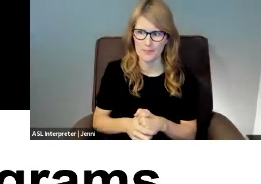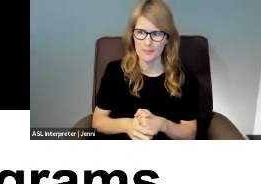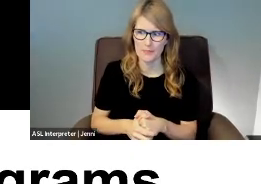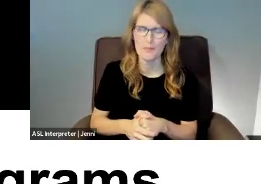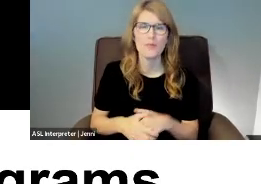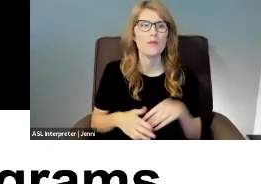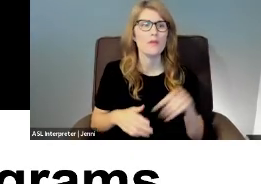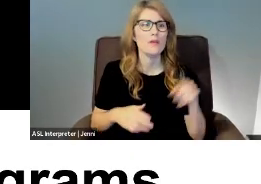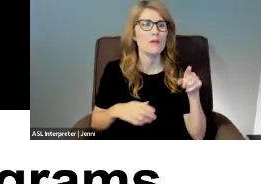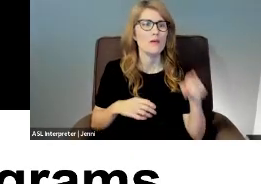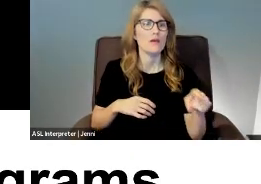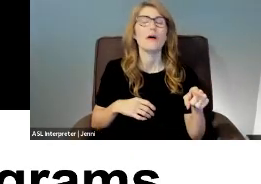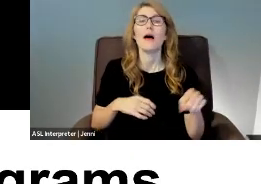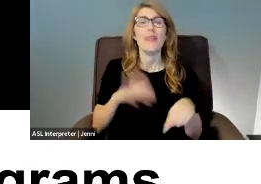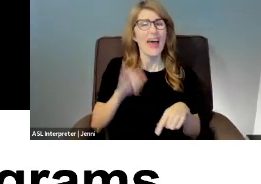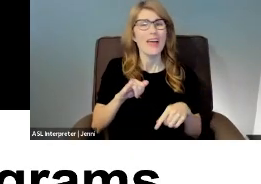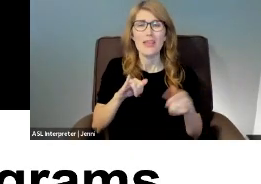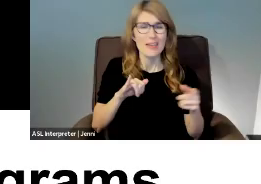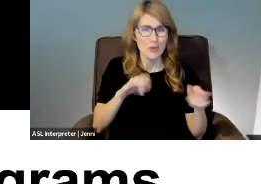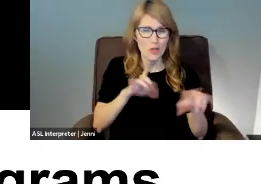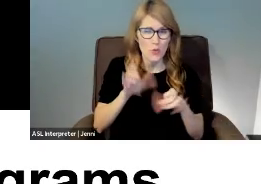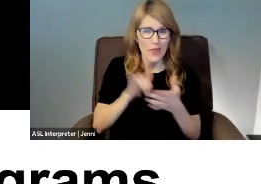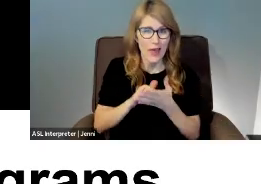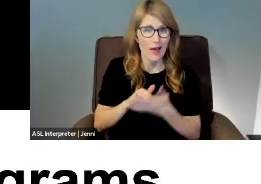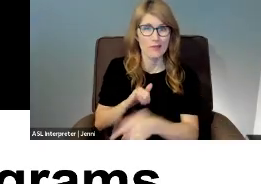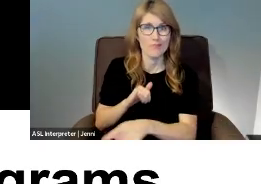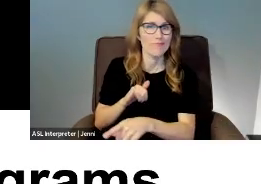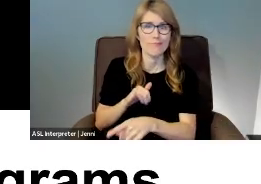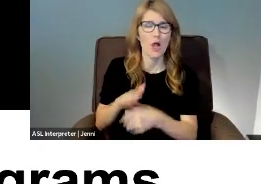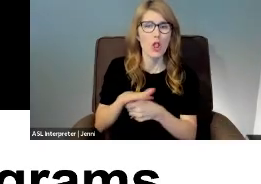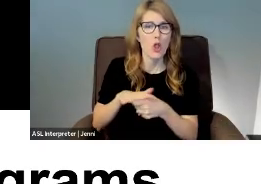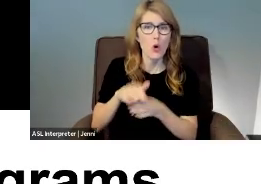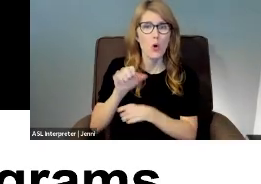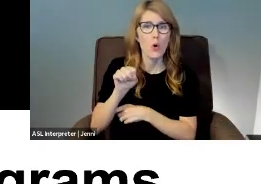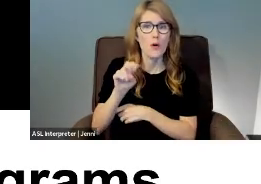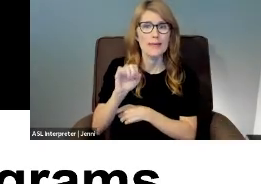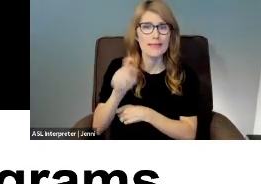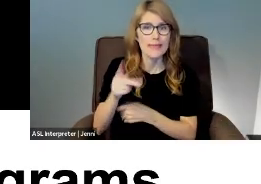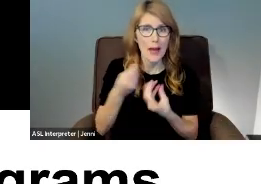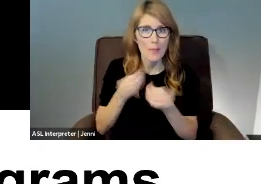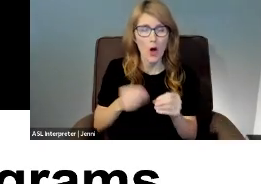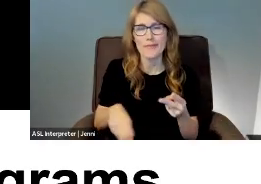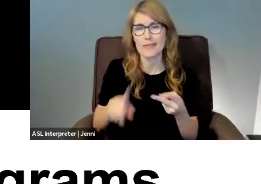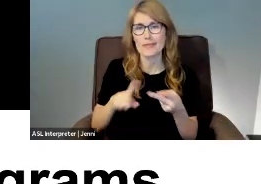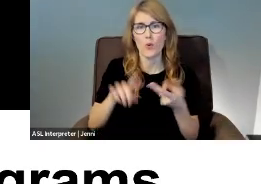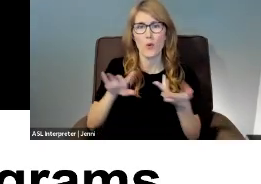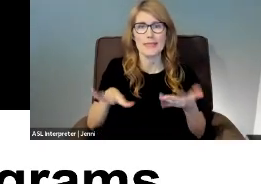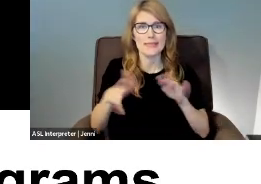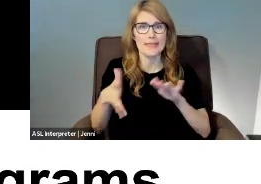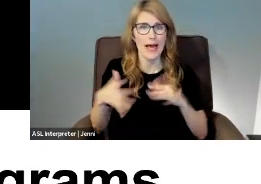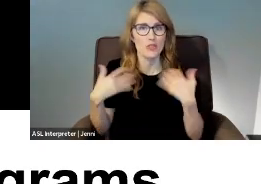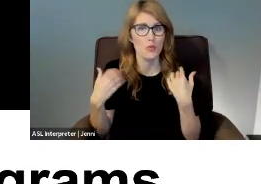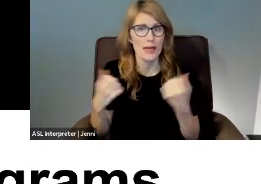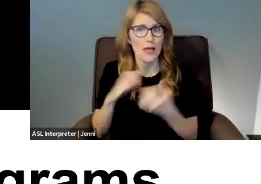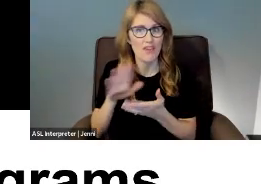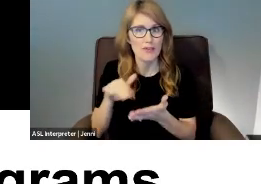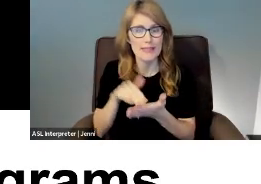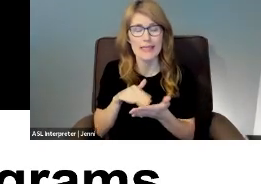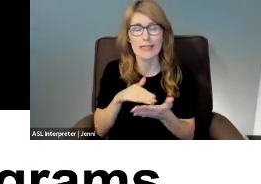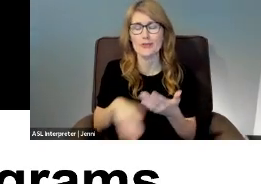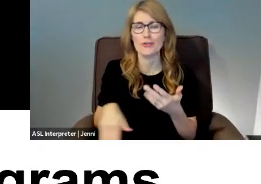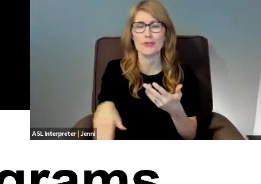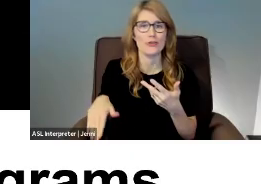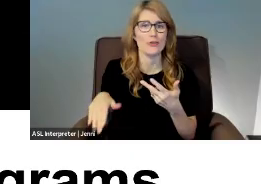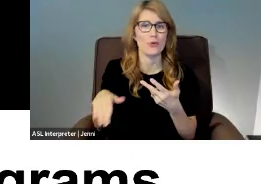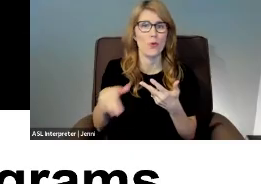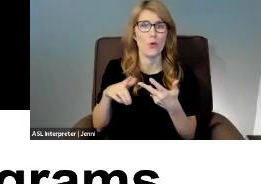local SNAP office or at a disaster recovery center, or